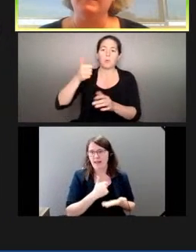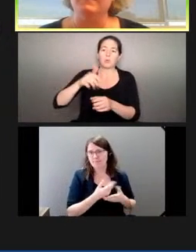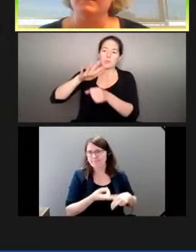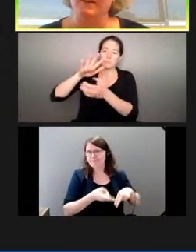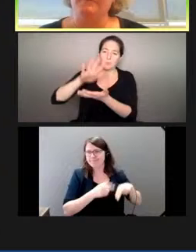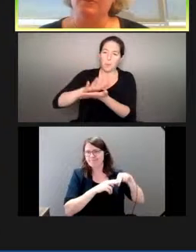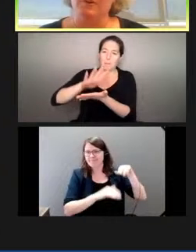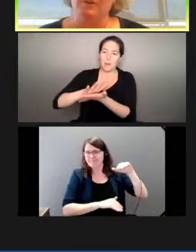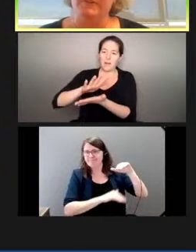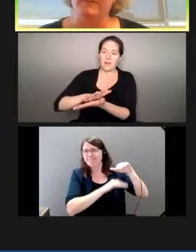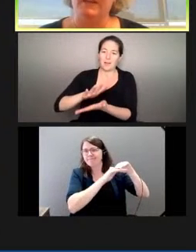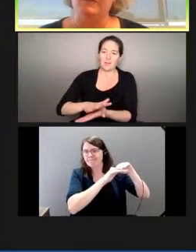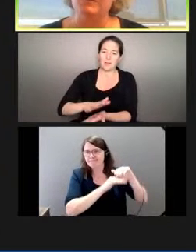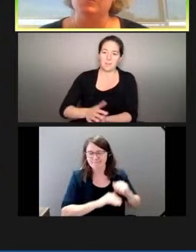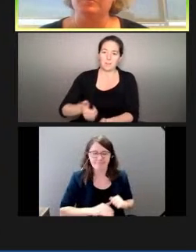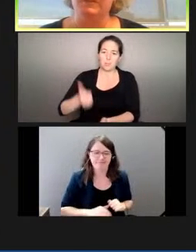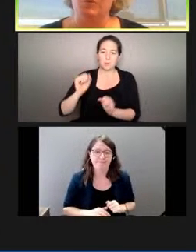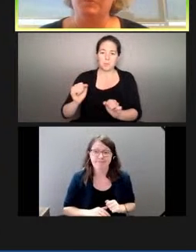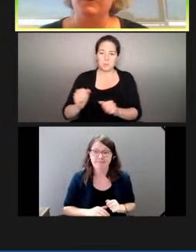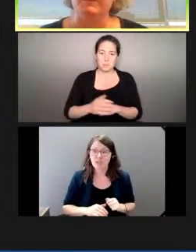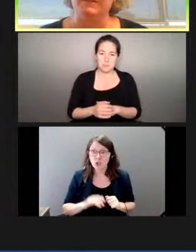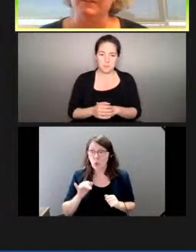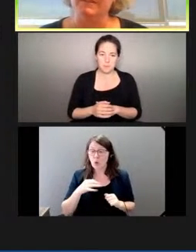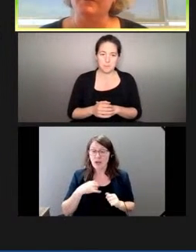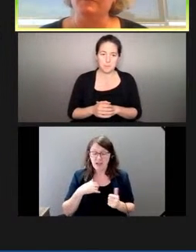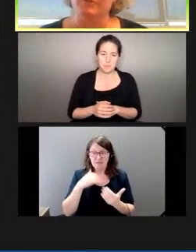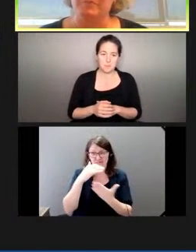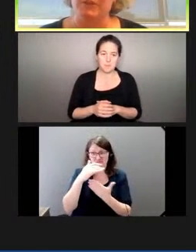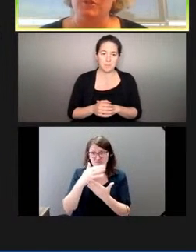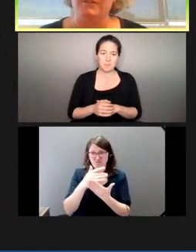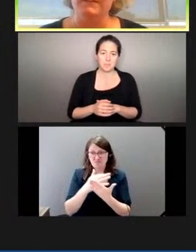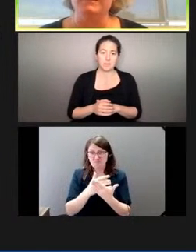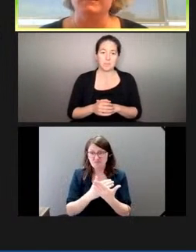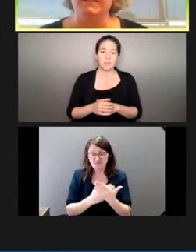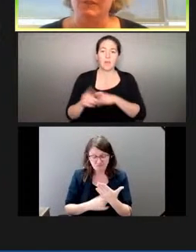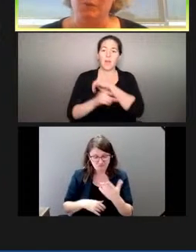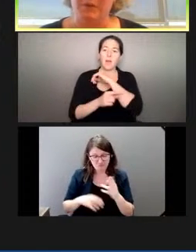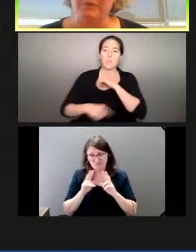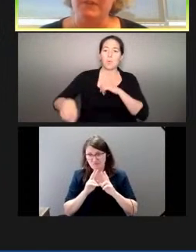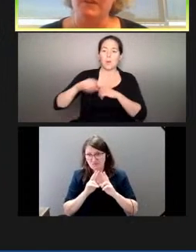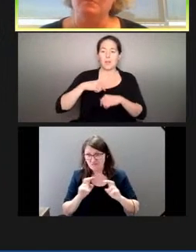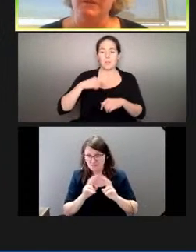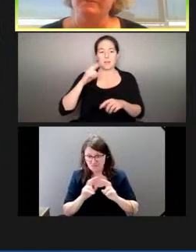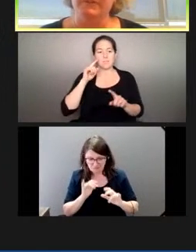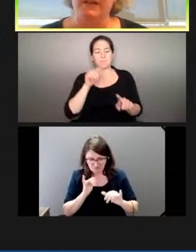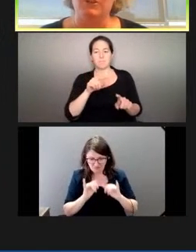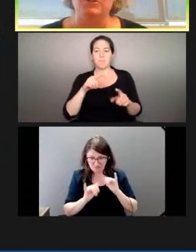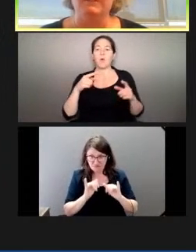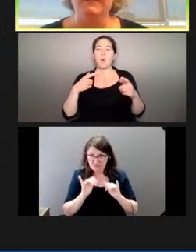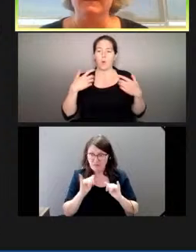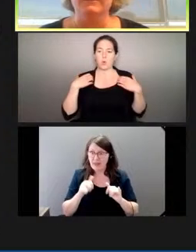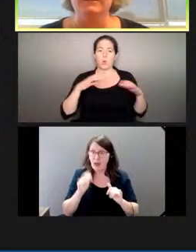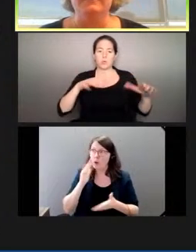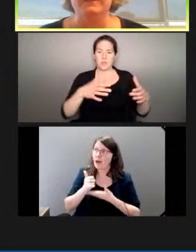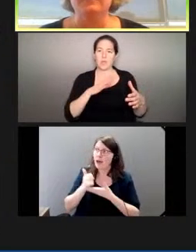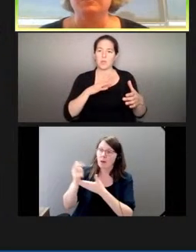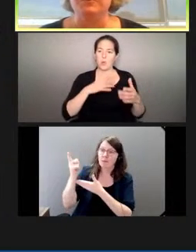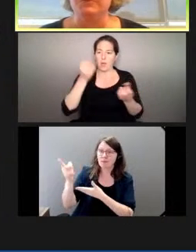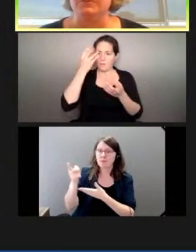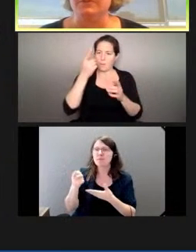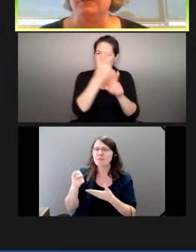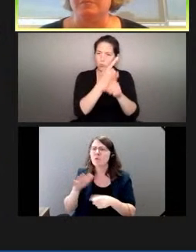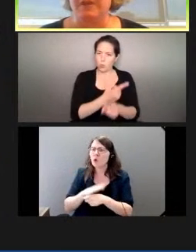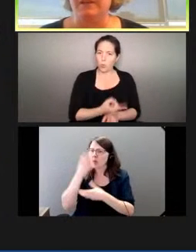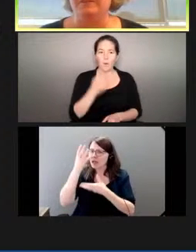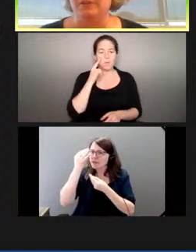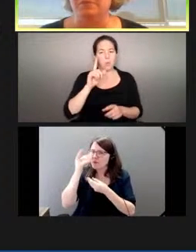plan, staff are confident that Council will be equipped with the necessary information to take swift and meaningful action in effectively